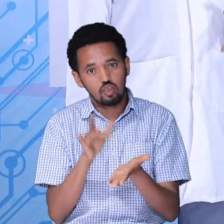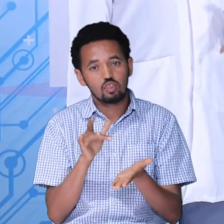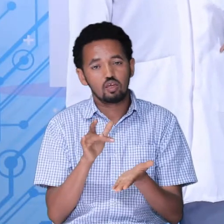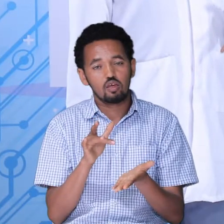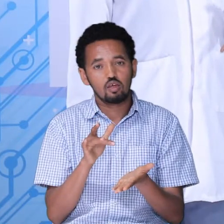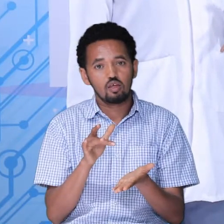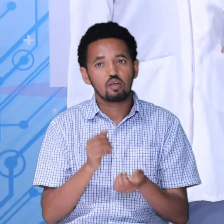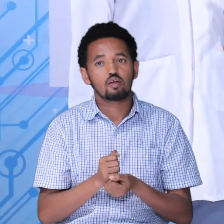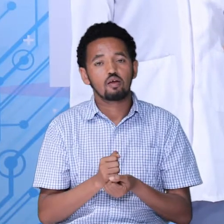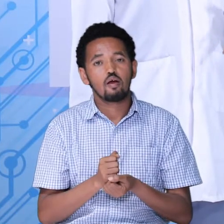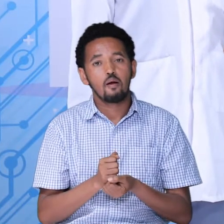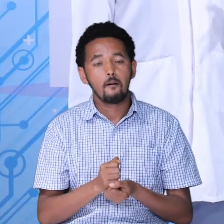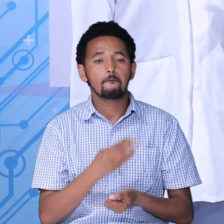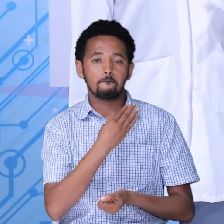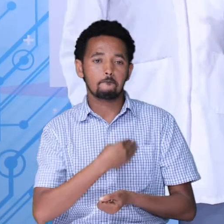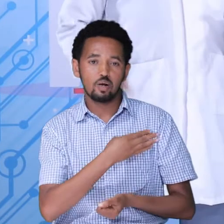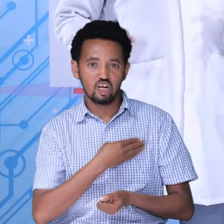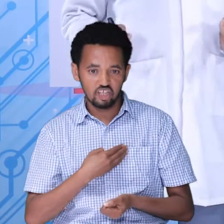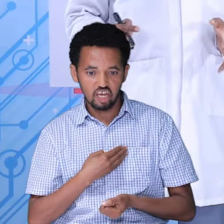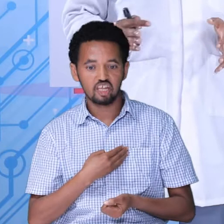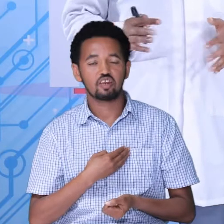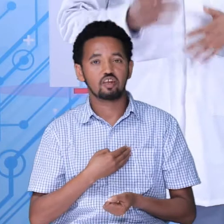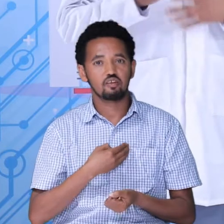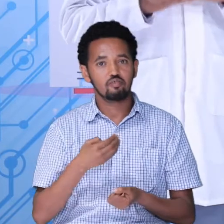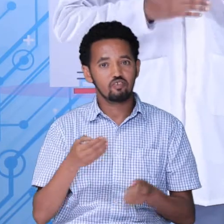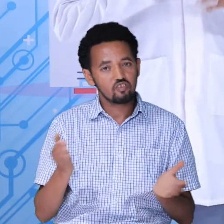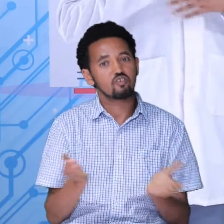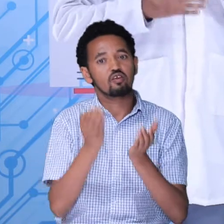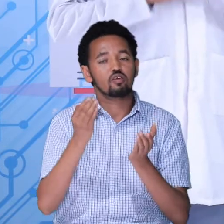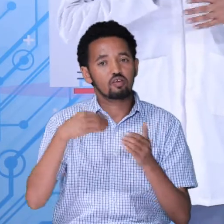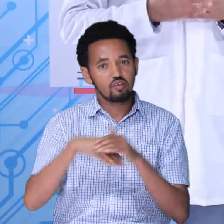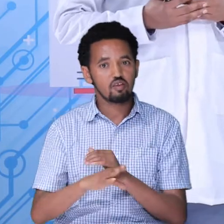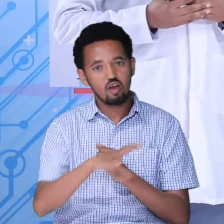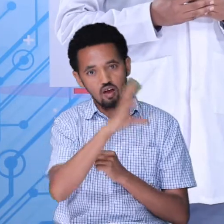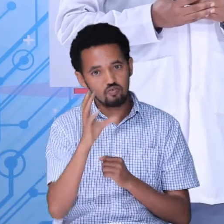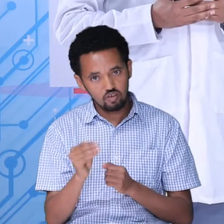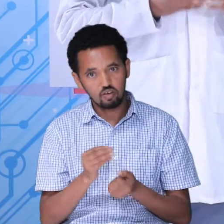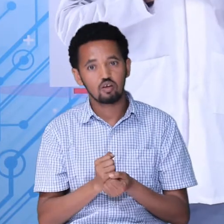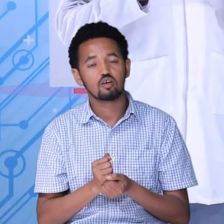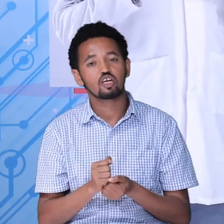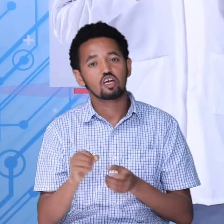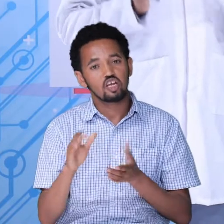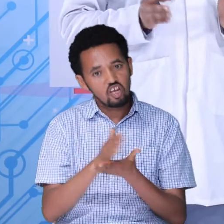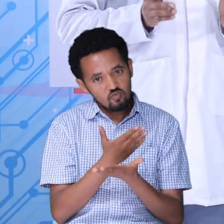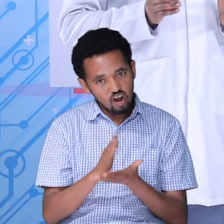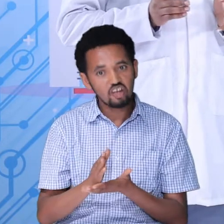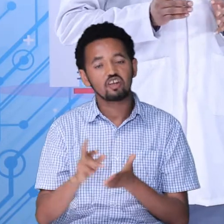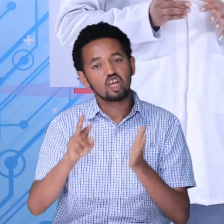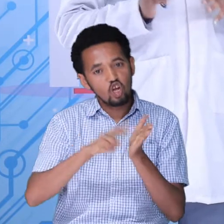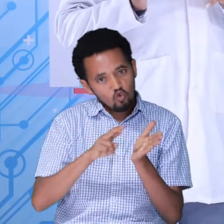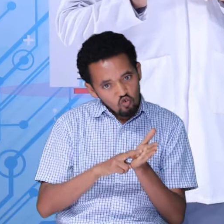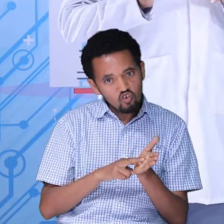By the way, Britain implemented in Africa divide and rule system. Divide and rule, the